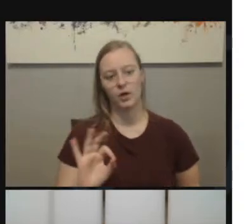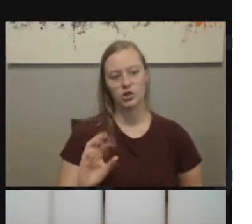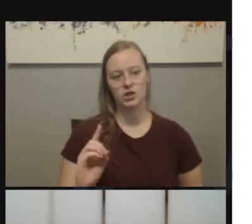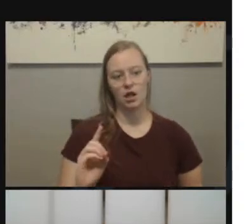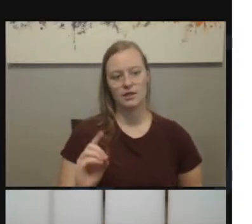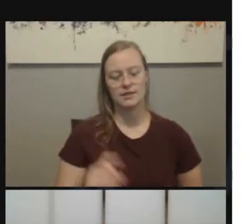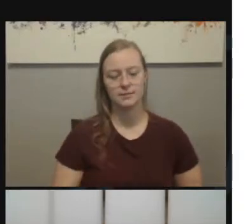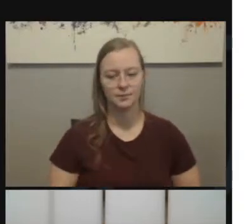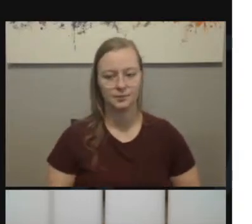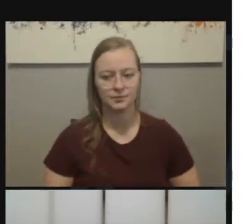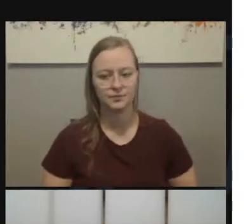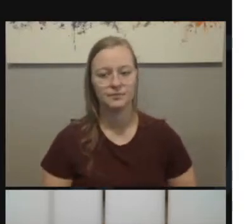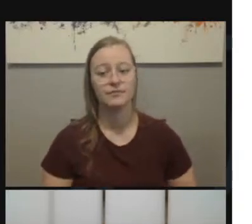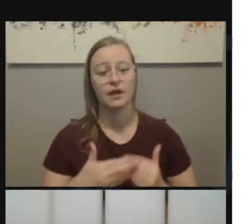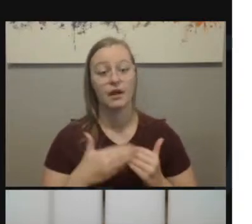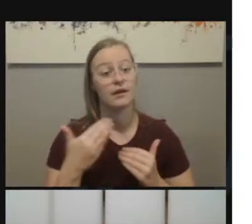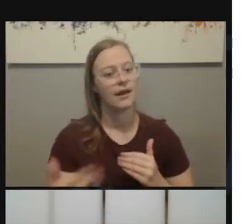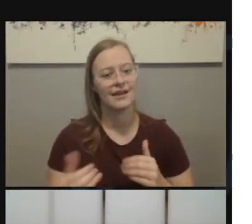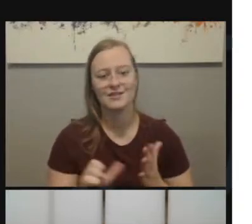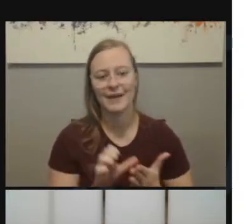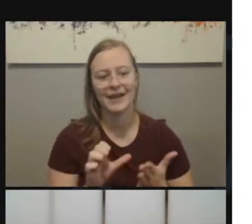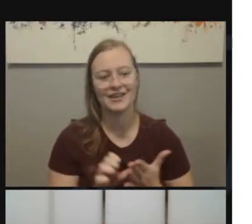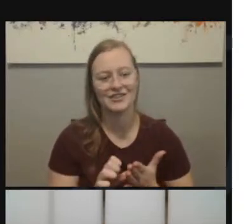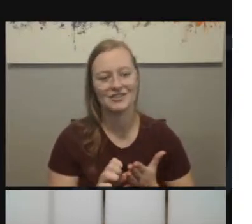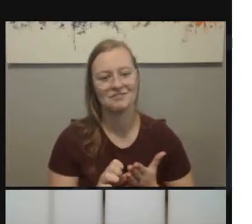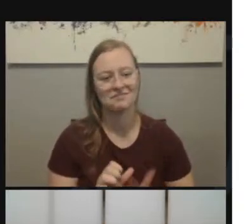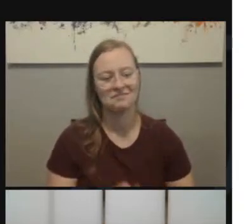On the next page,